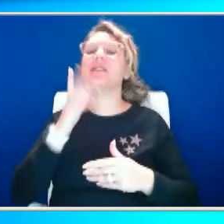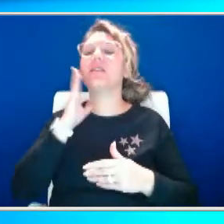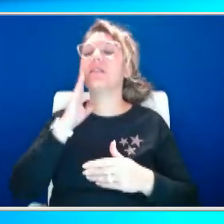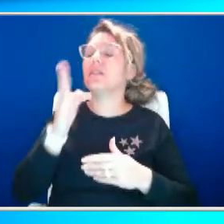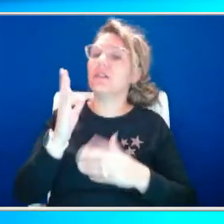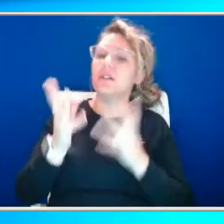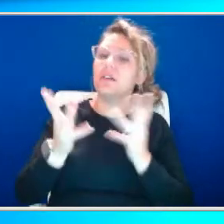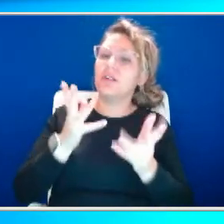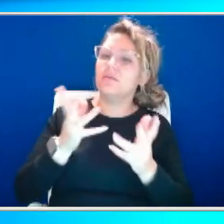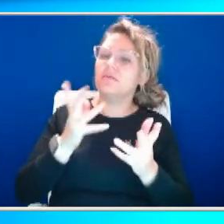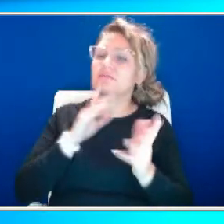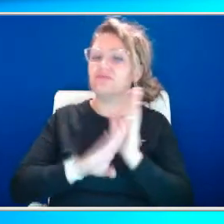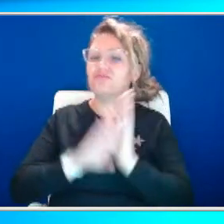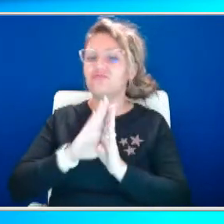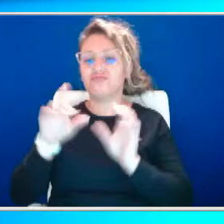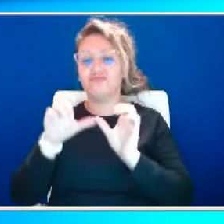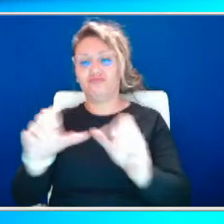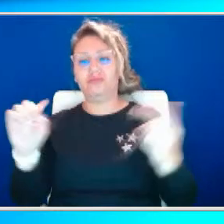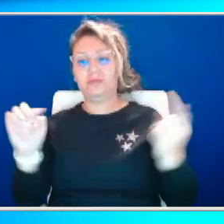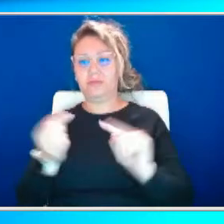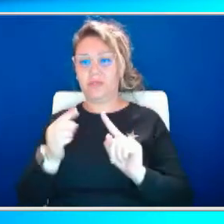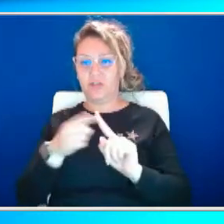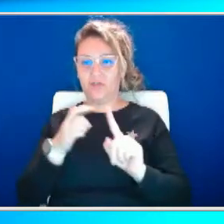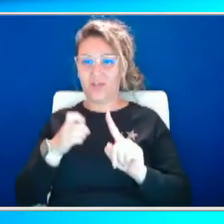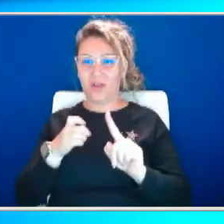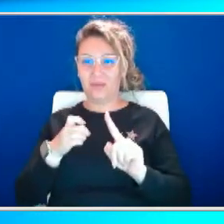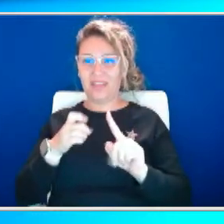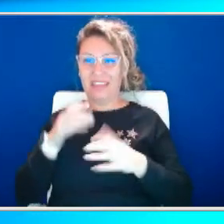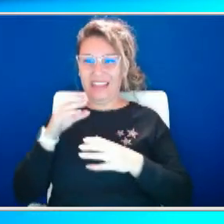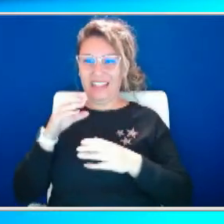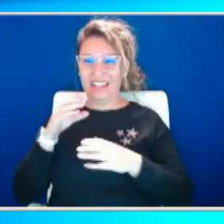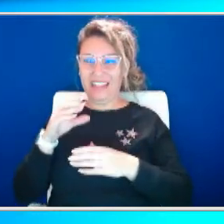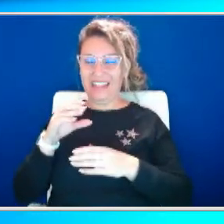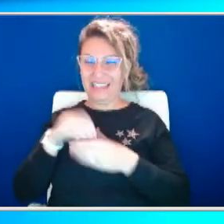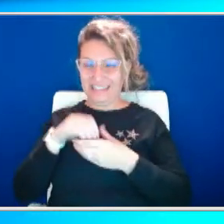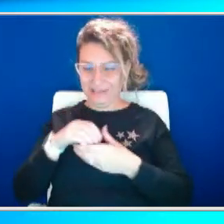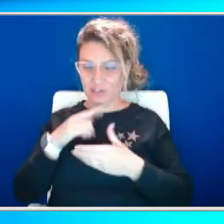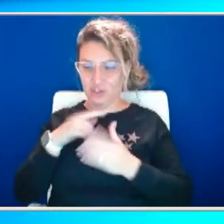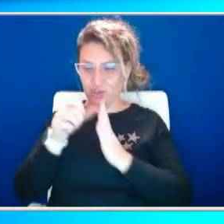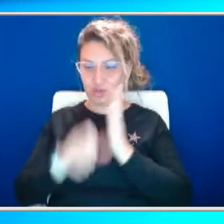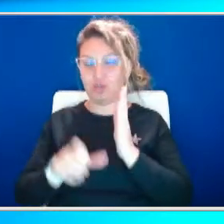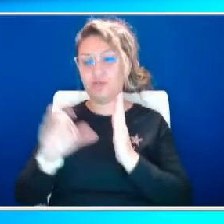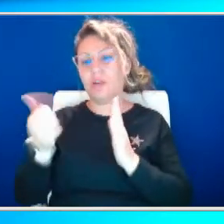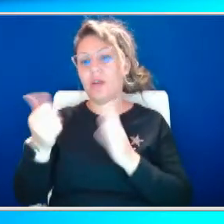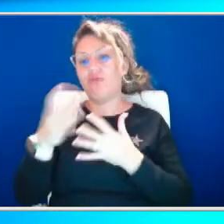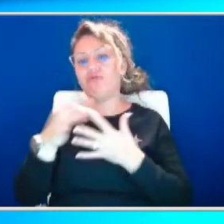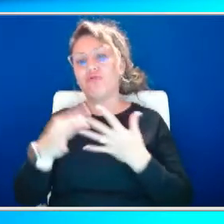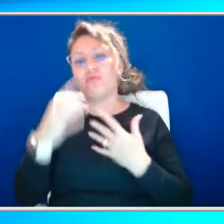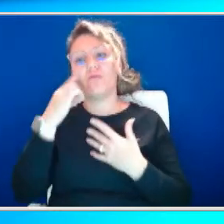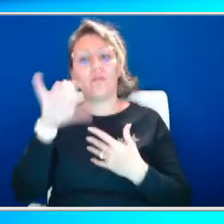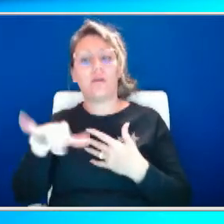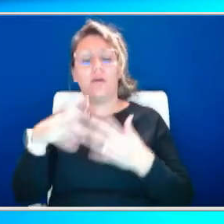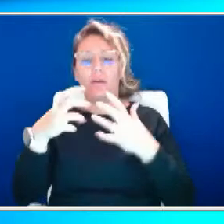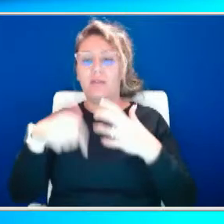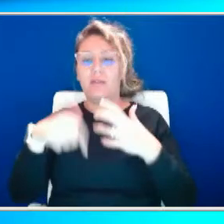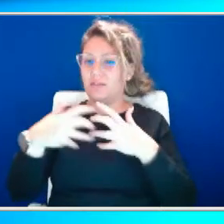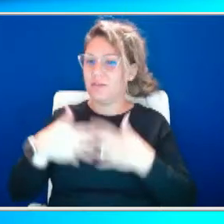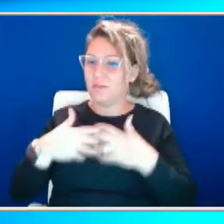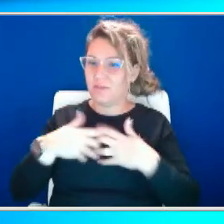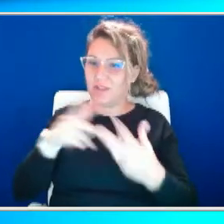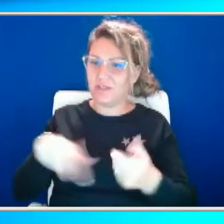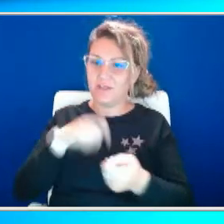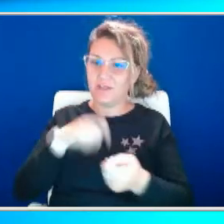syndromes from these anterior surgeries. We have quite a few other types of options for this, but this device in particular that we're talking